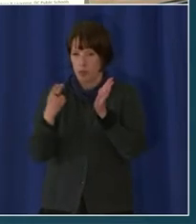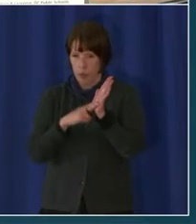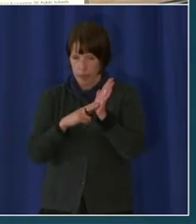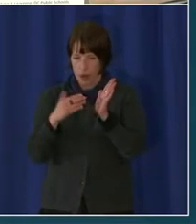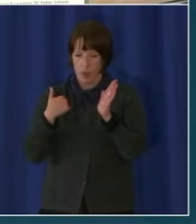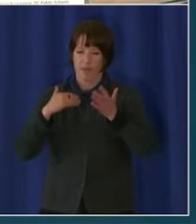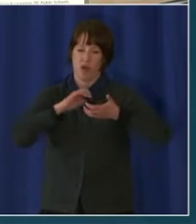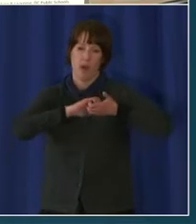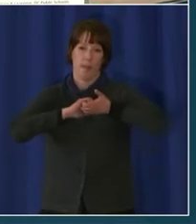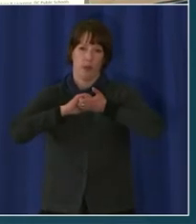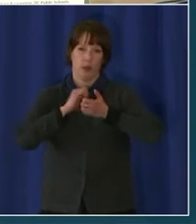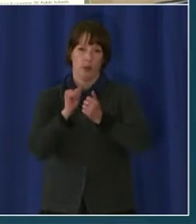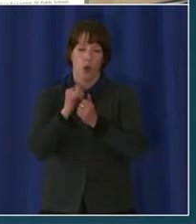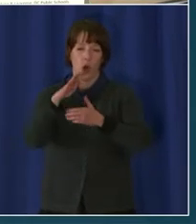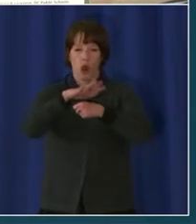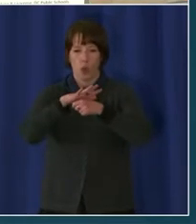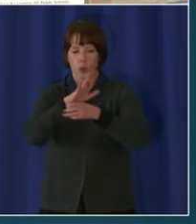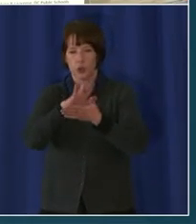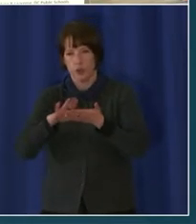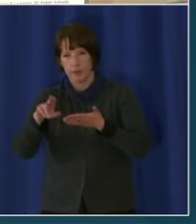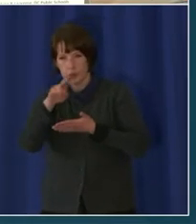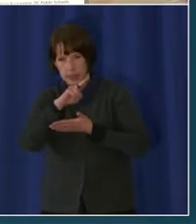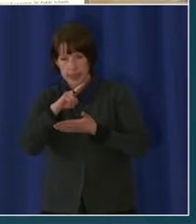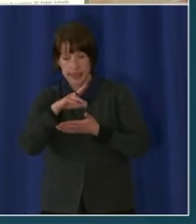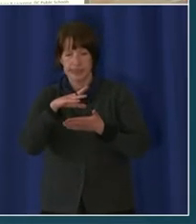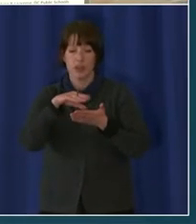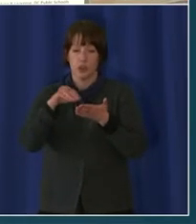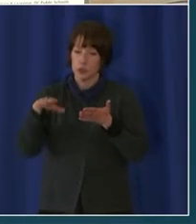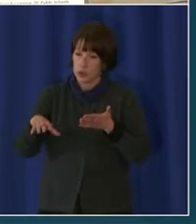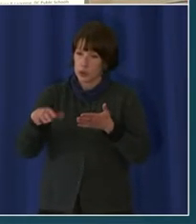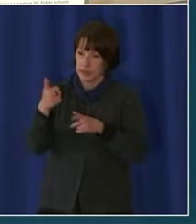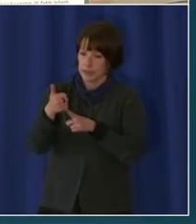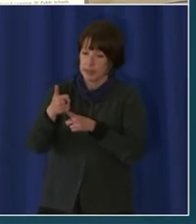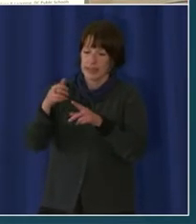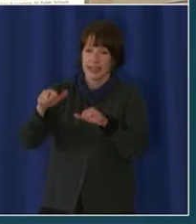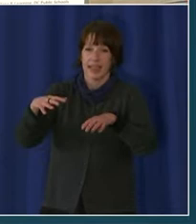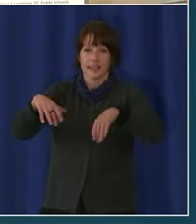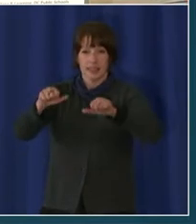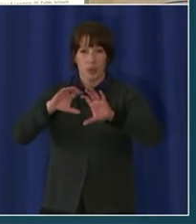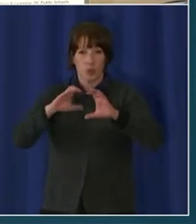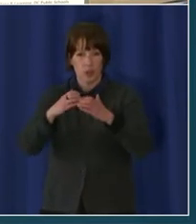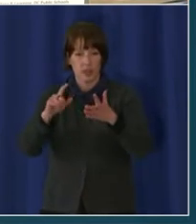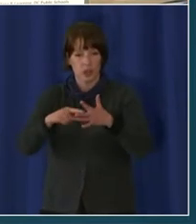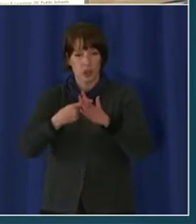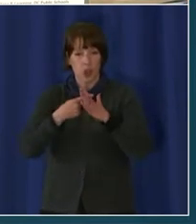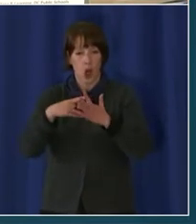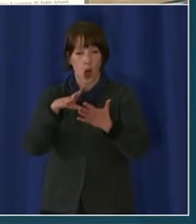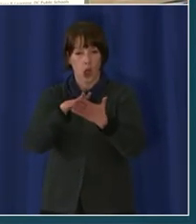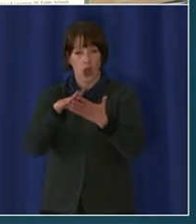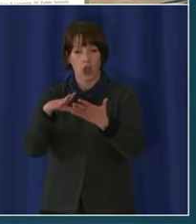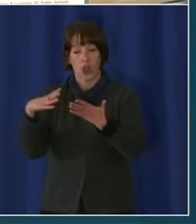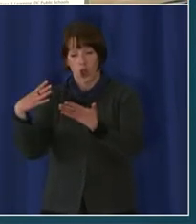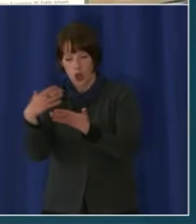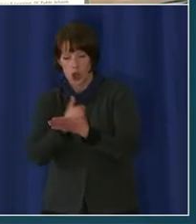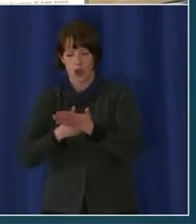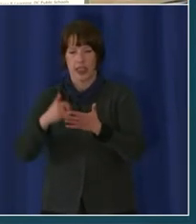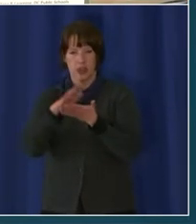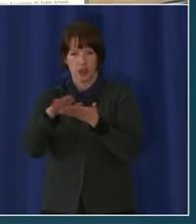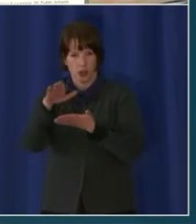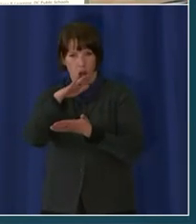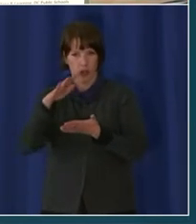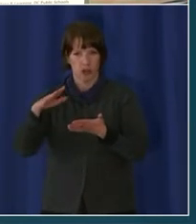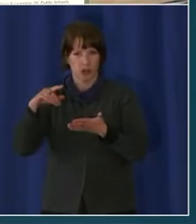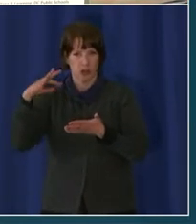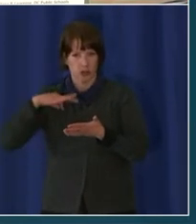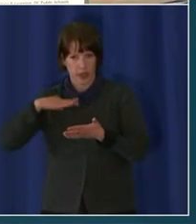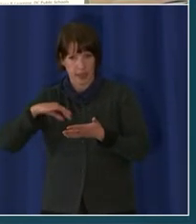have partnerships with local universities where students can take courses and start earning college credits, which is very exciting. So